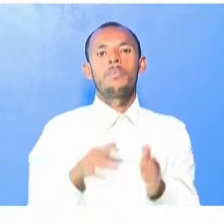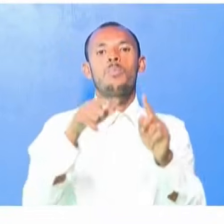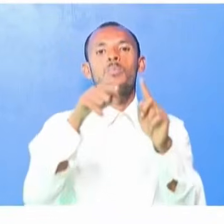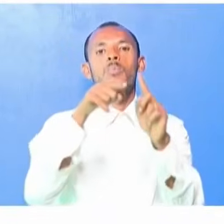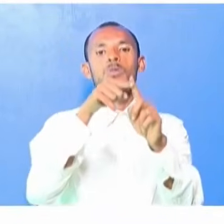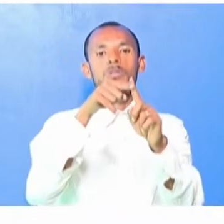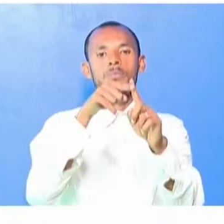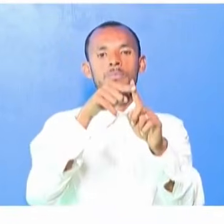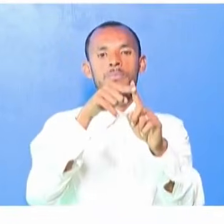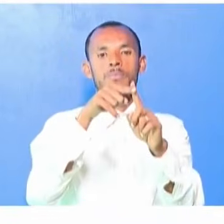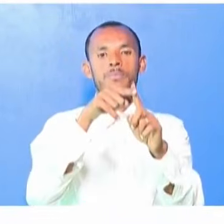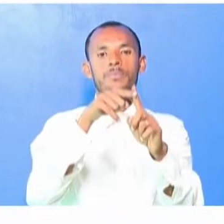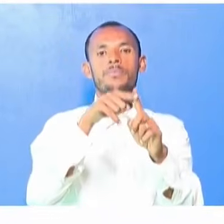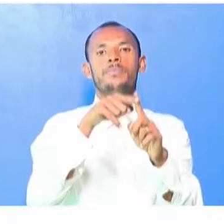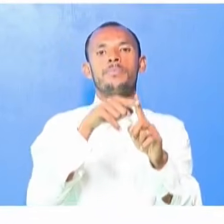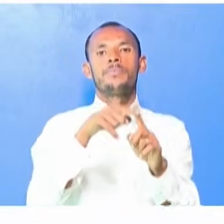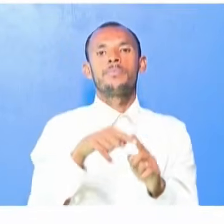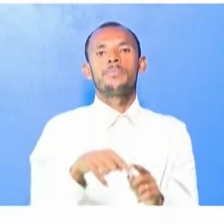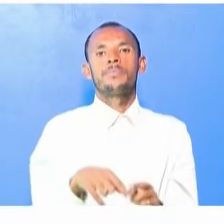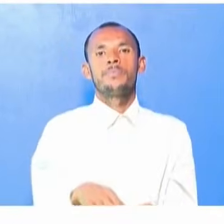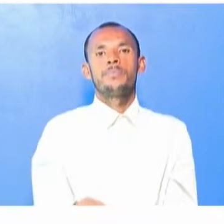positive